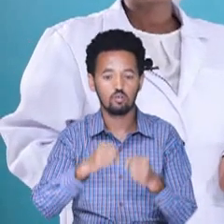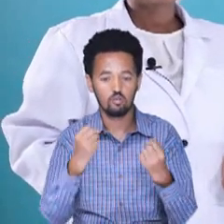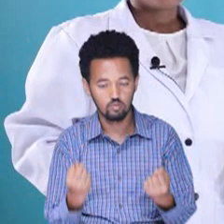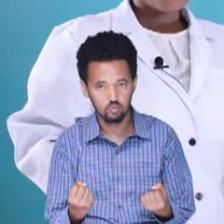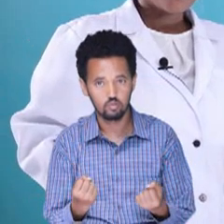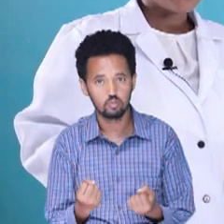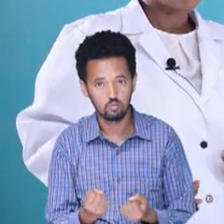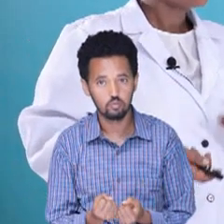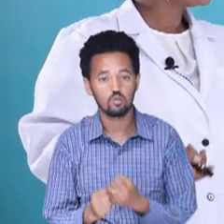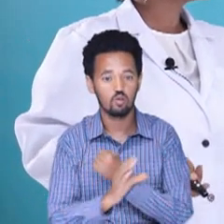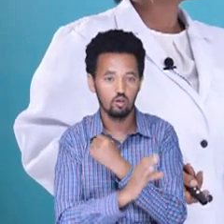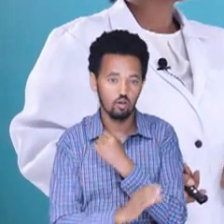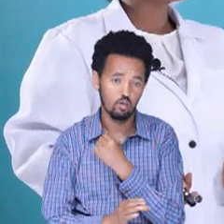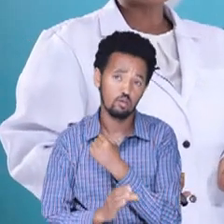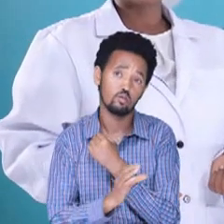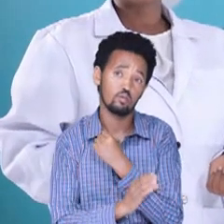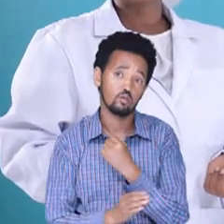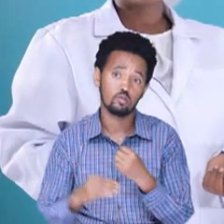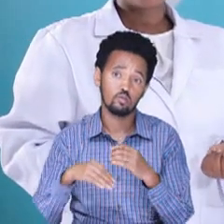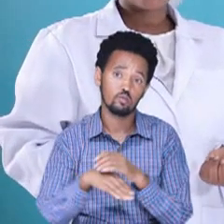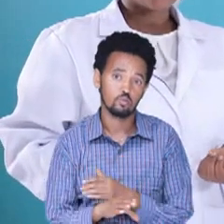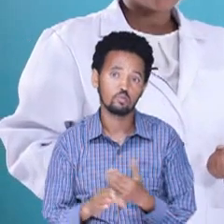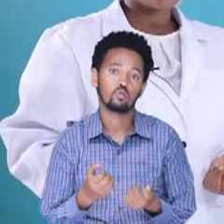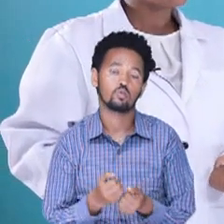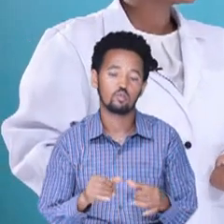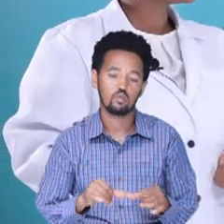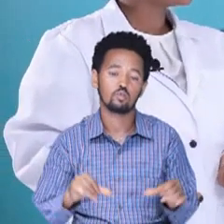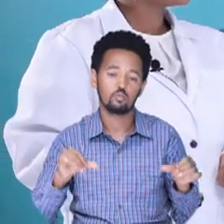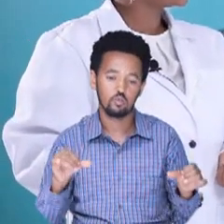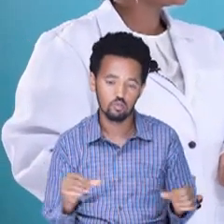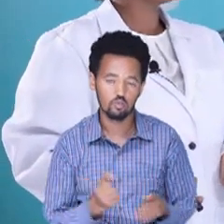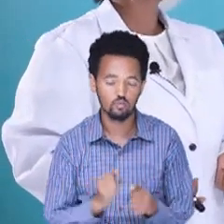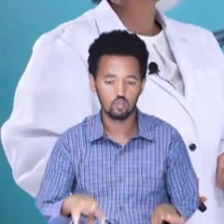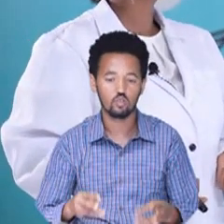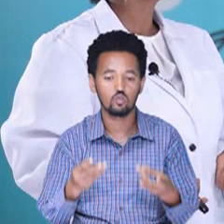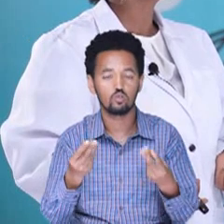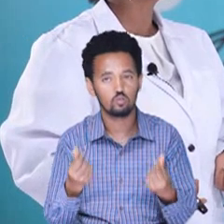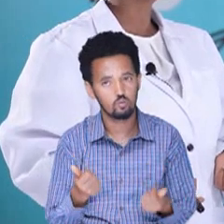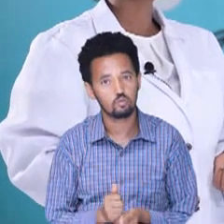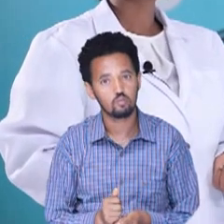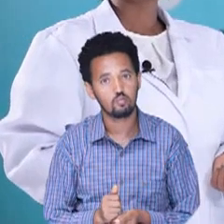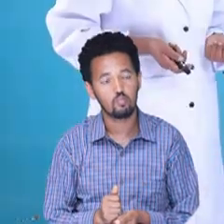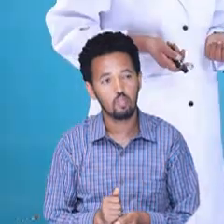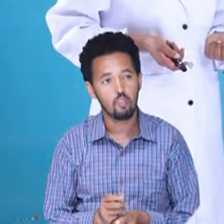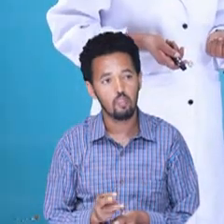are the most conservation methods of soil erosion.